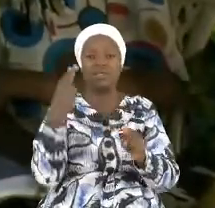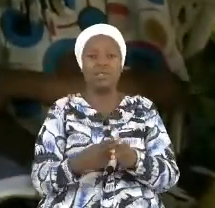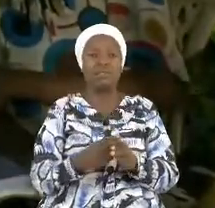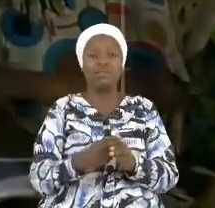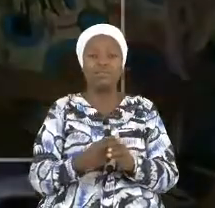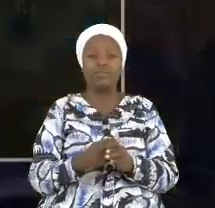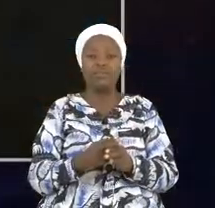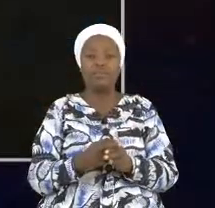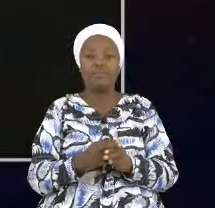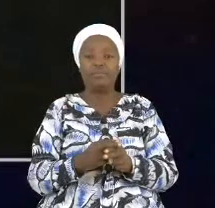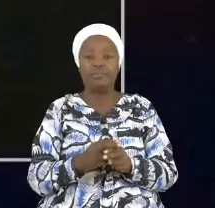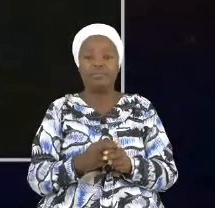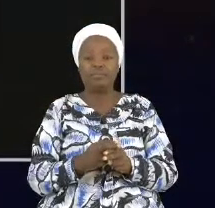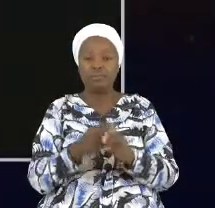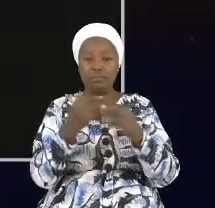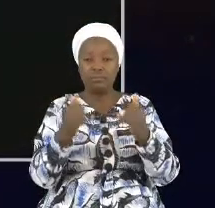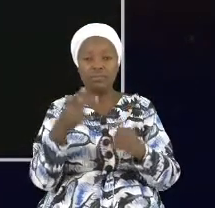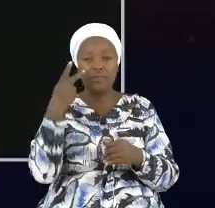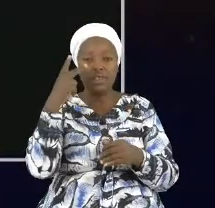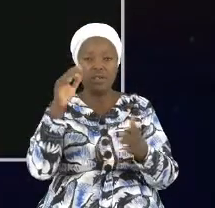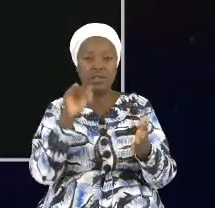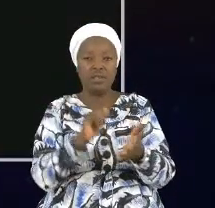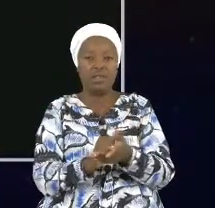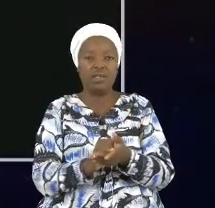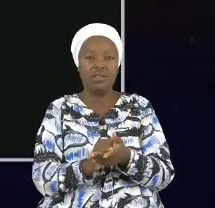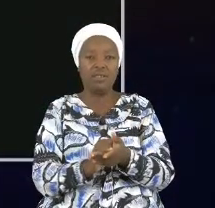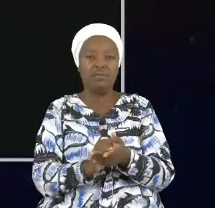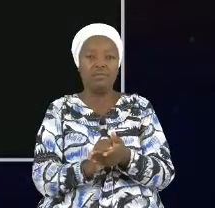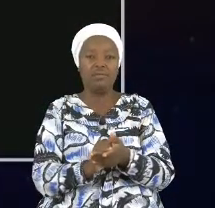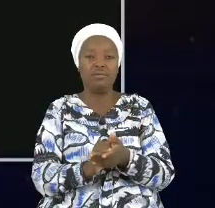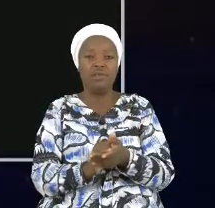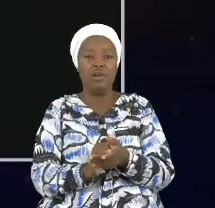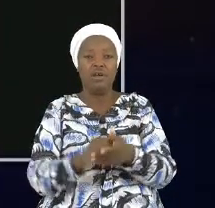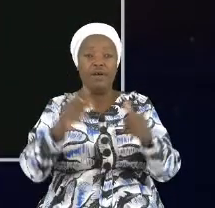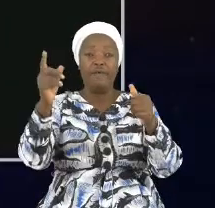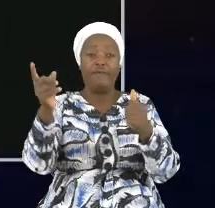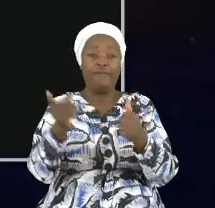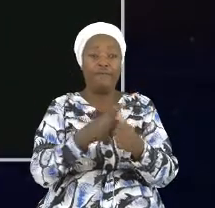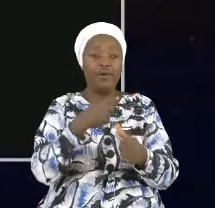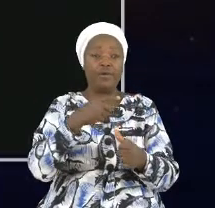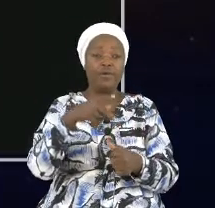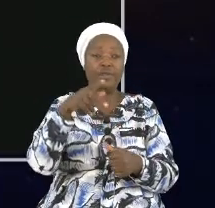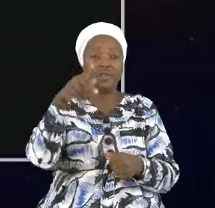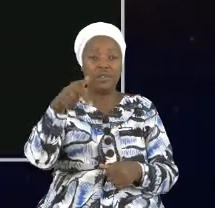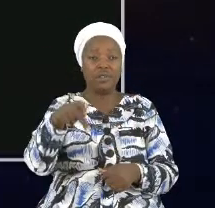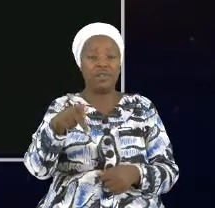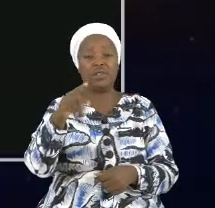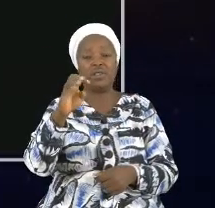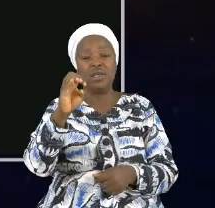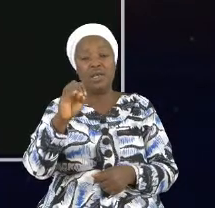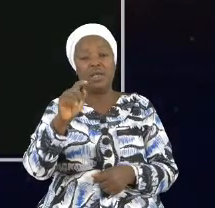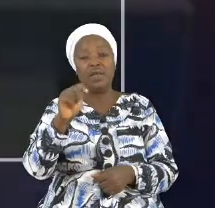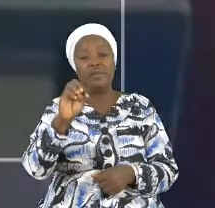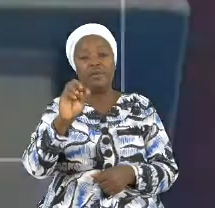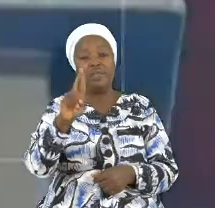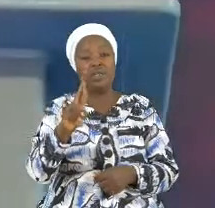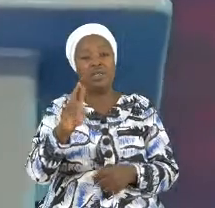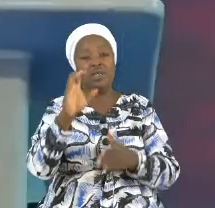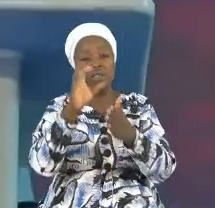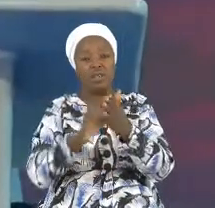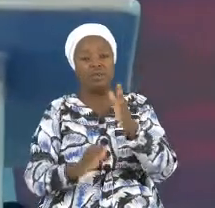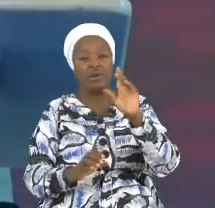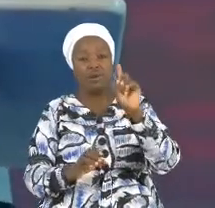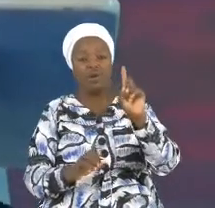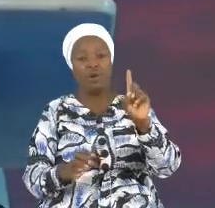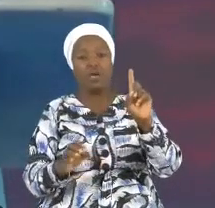Look at that, 1 Peter chapter 1 again, reading from verse 18. 1